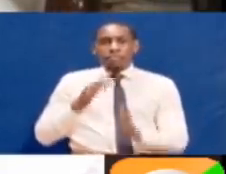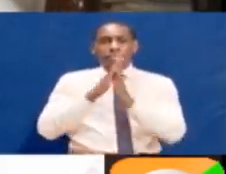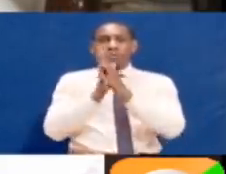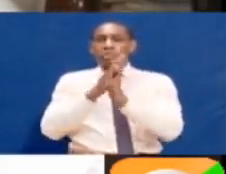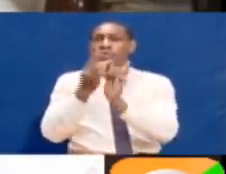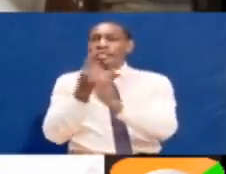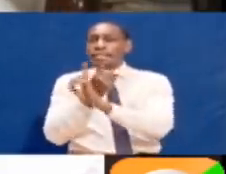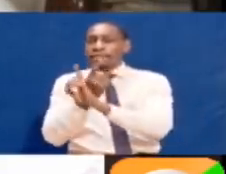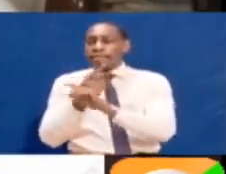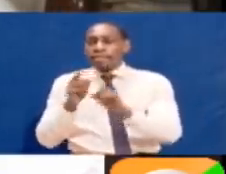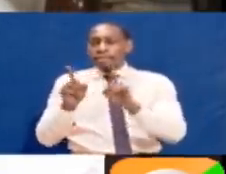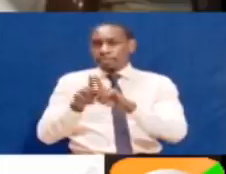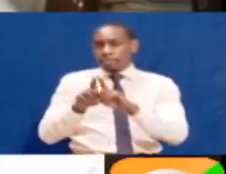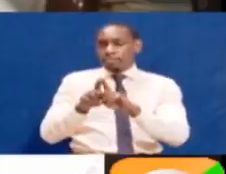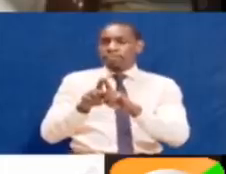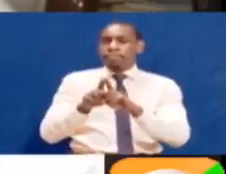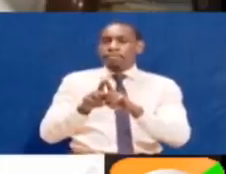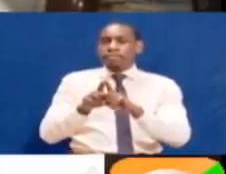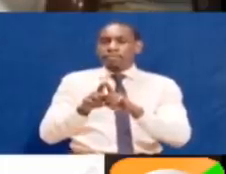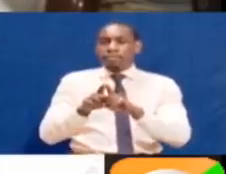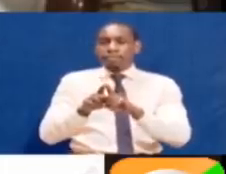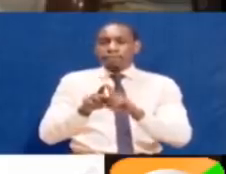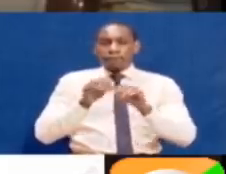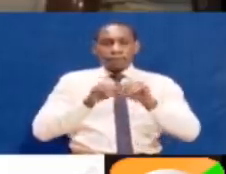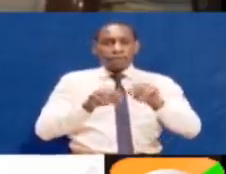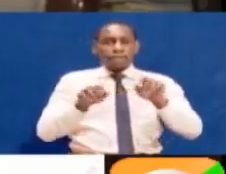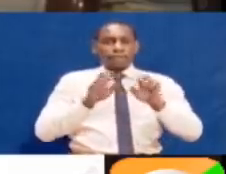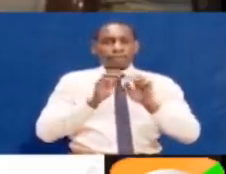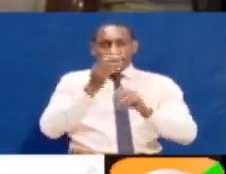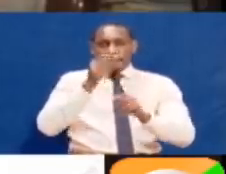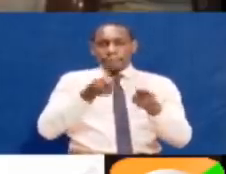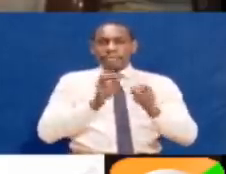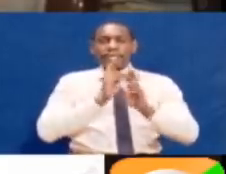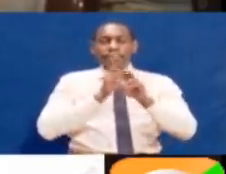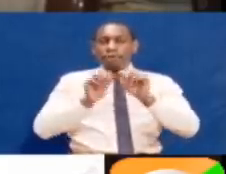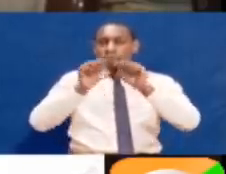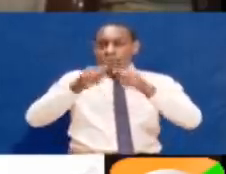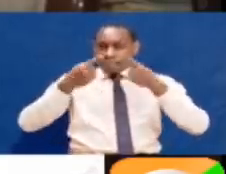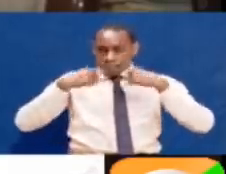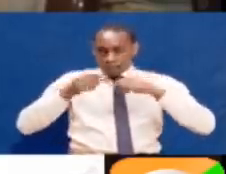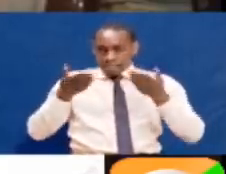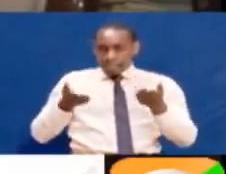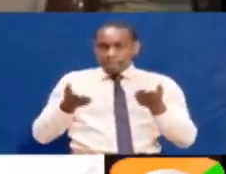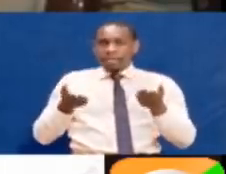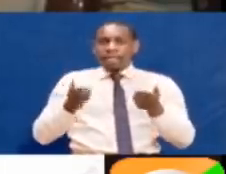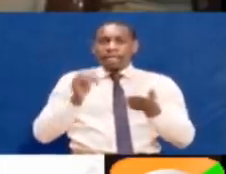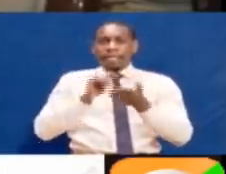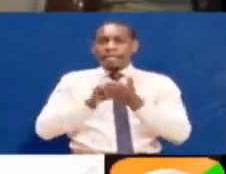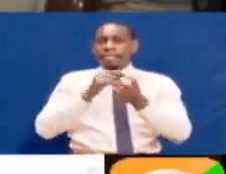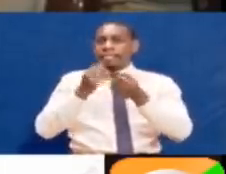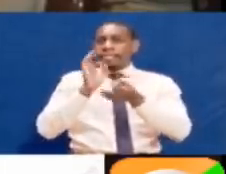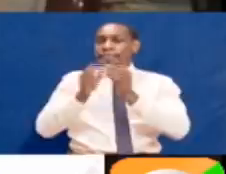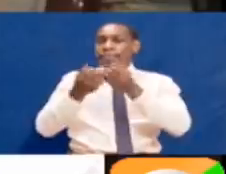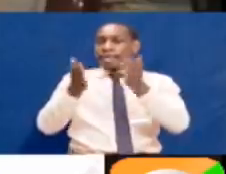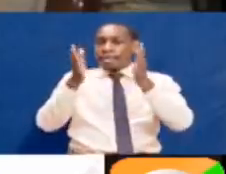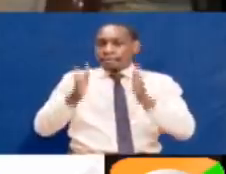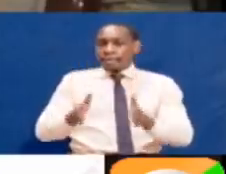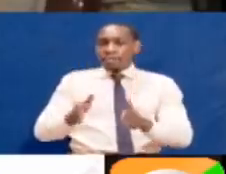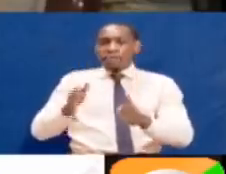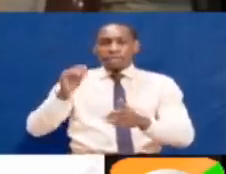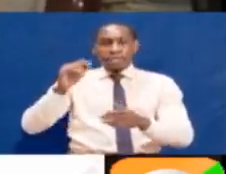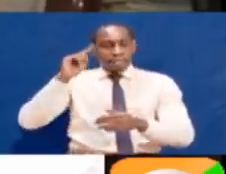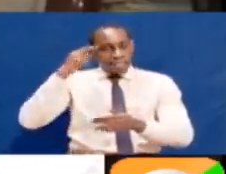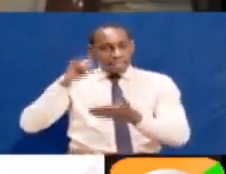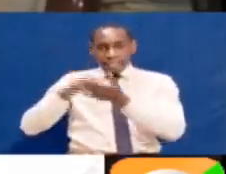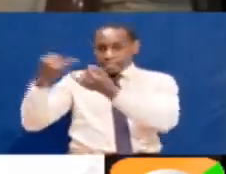stories. So I was just alluding to the same media reports. And I can say without fear of contradiction, if there is any person who thinks he invited